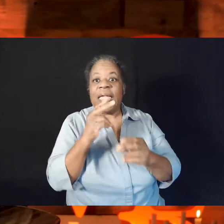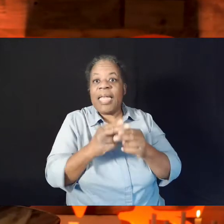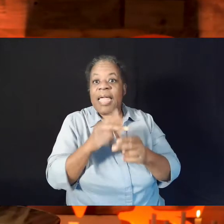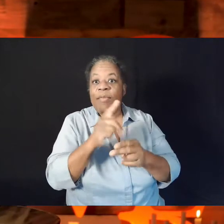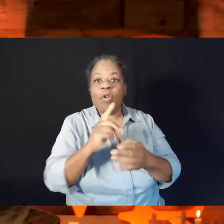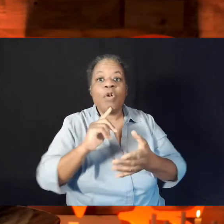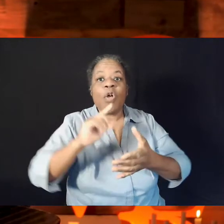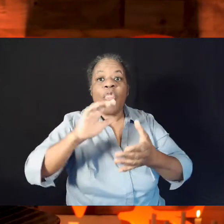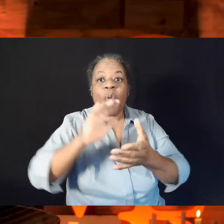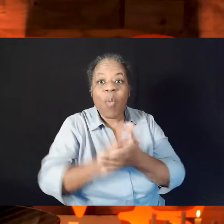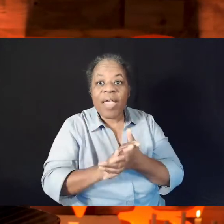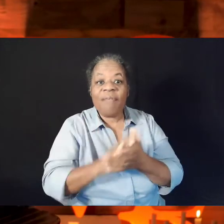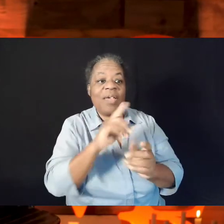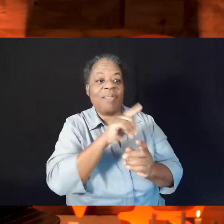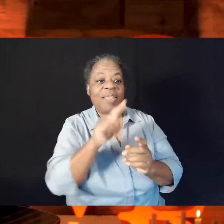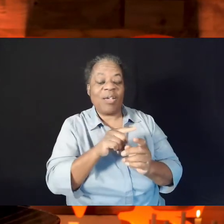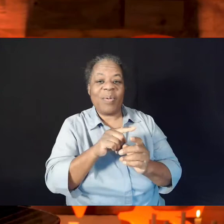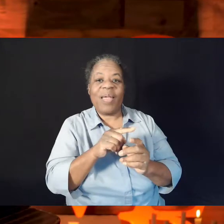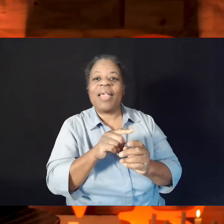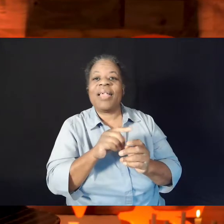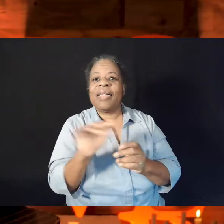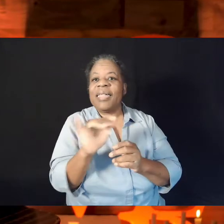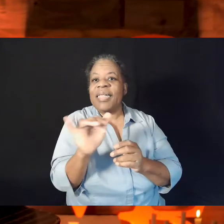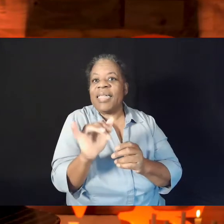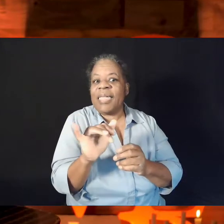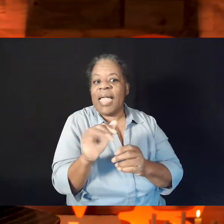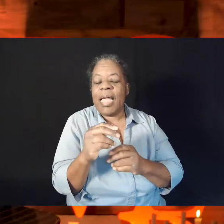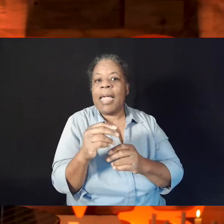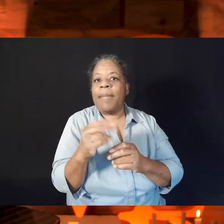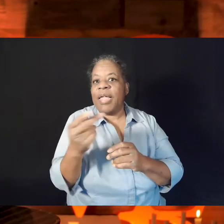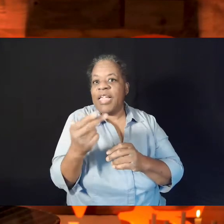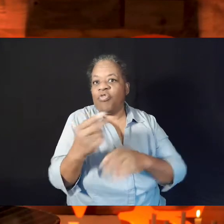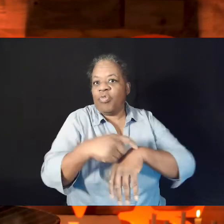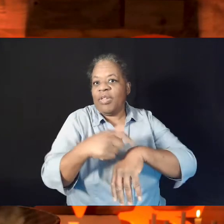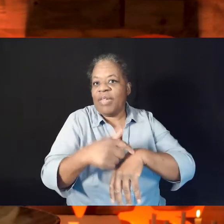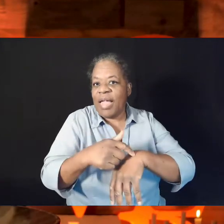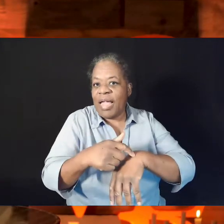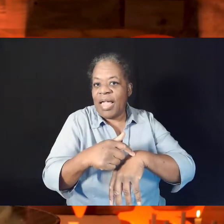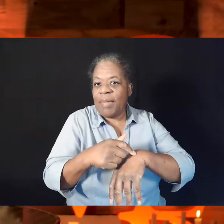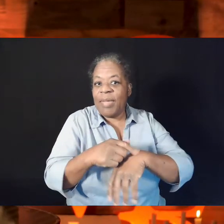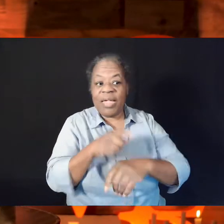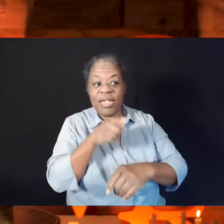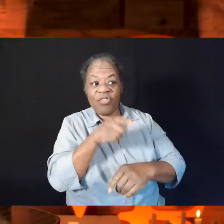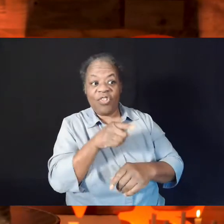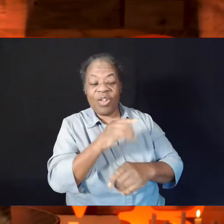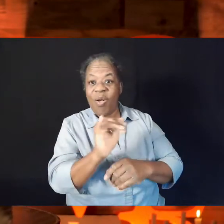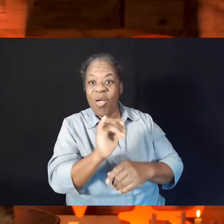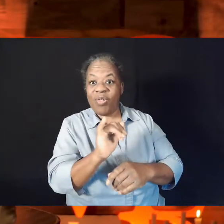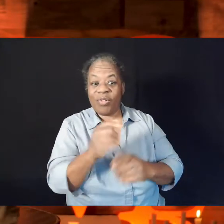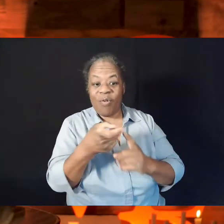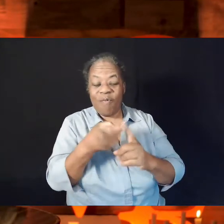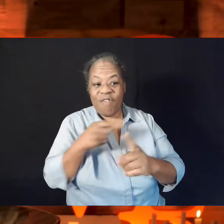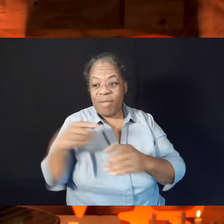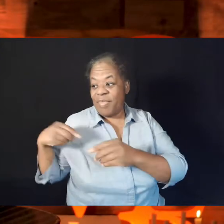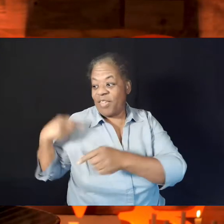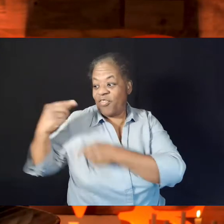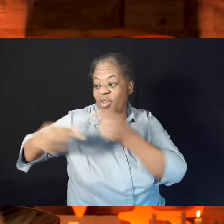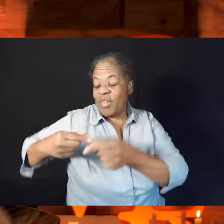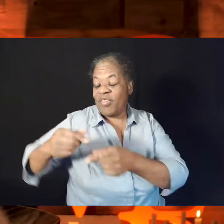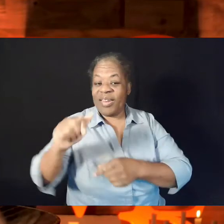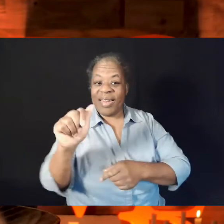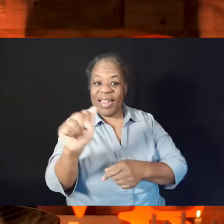same historical period and affirms her lineage as well by noting she too descended from Aaron. And as